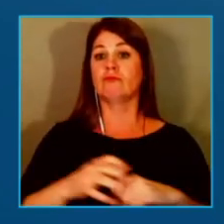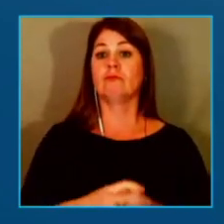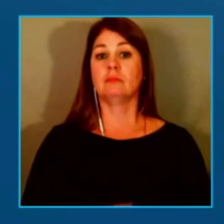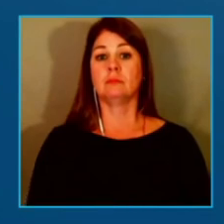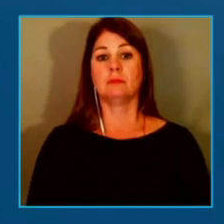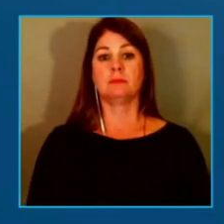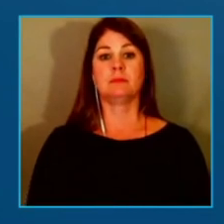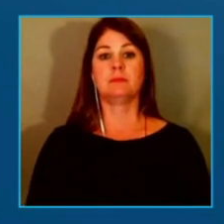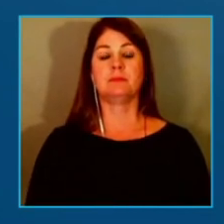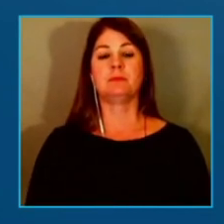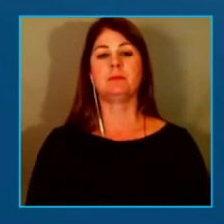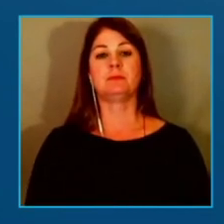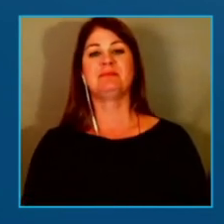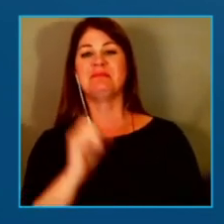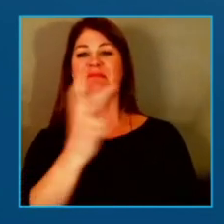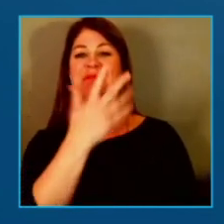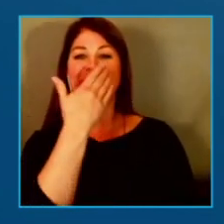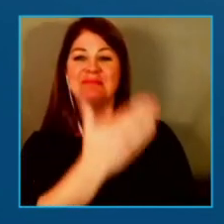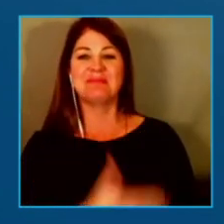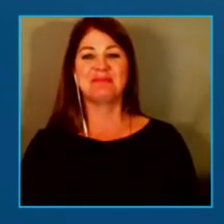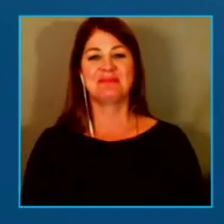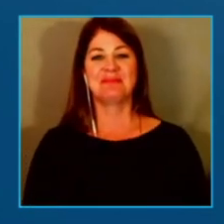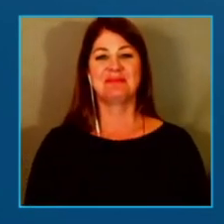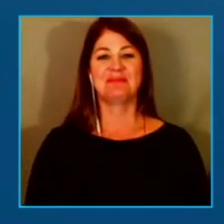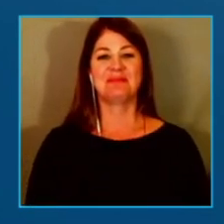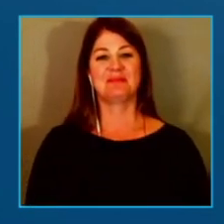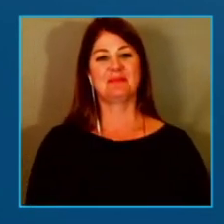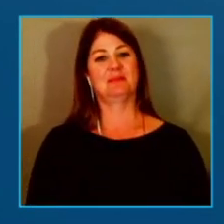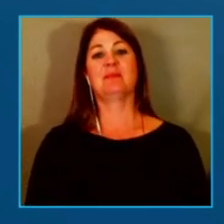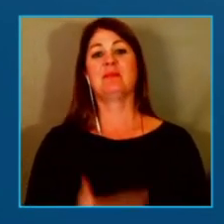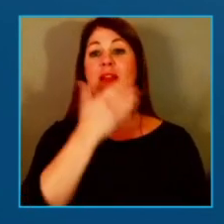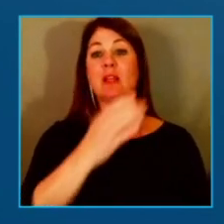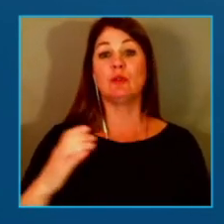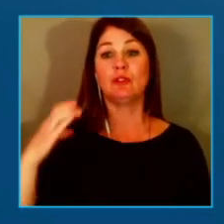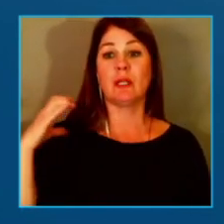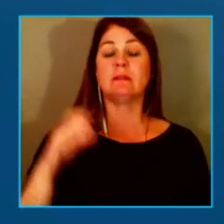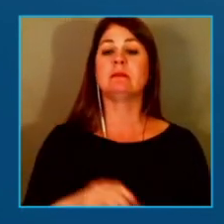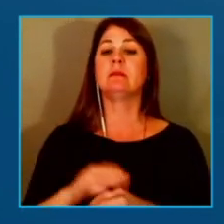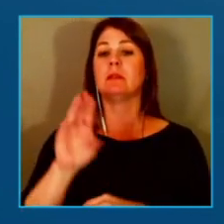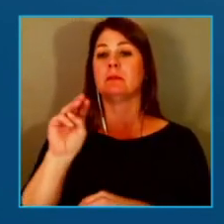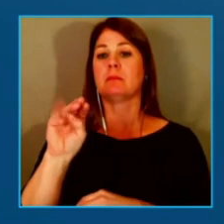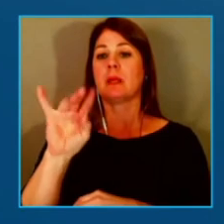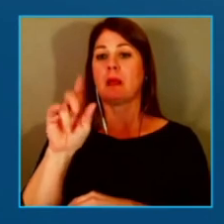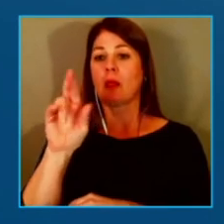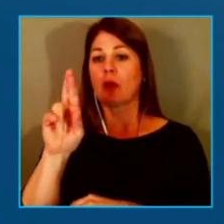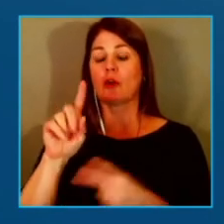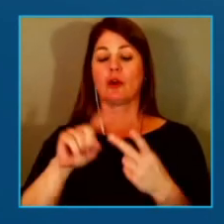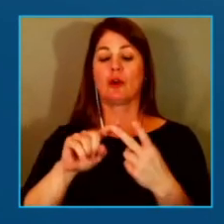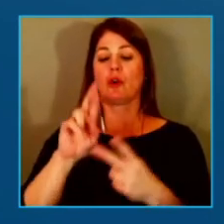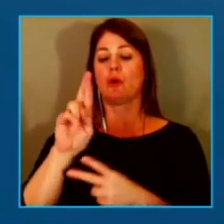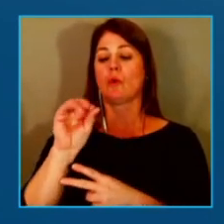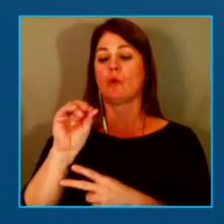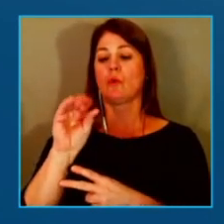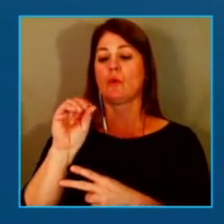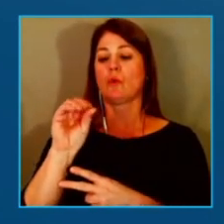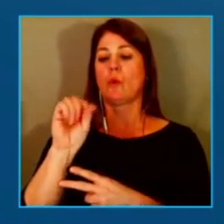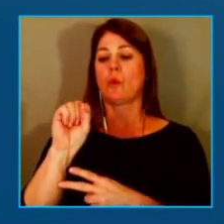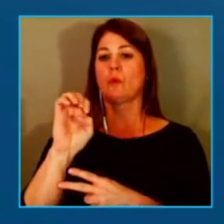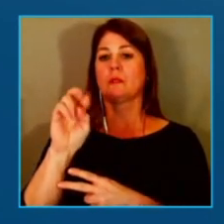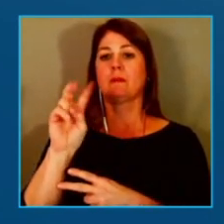Thank you very much. Thank you, Chairs Miller and Roosevelt, for the opportunity to share with this